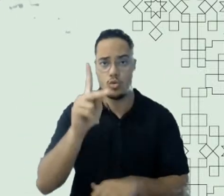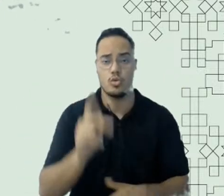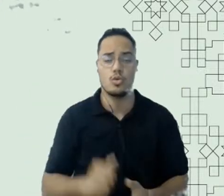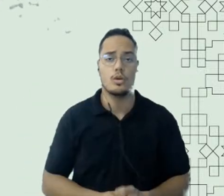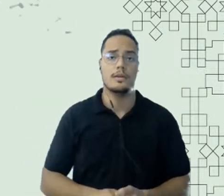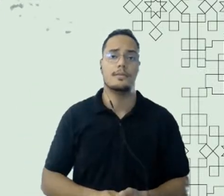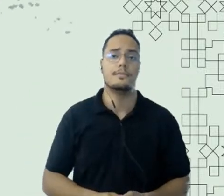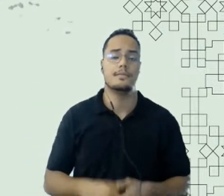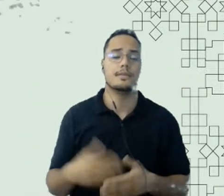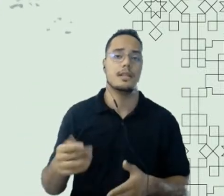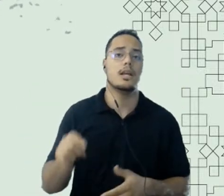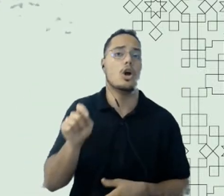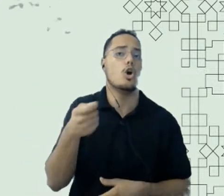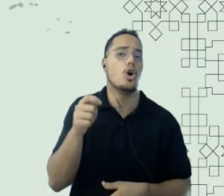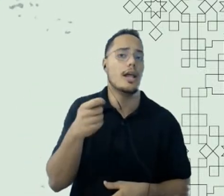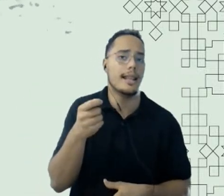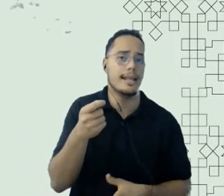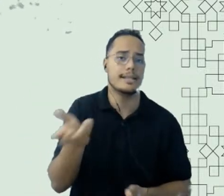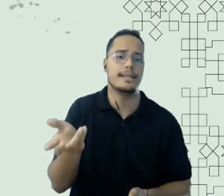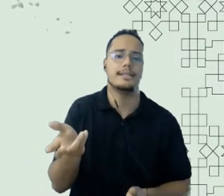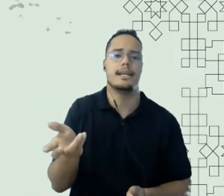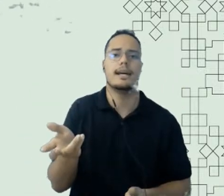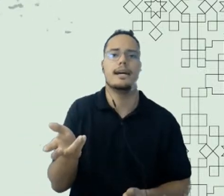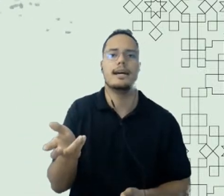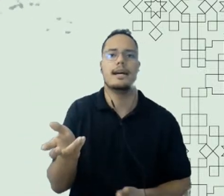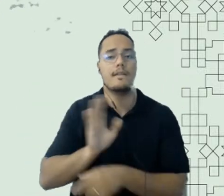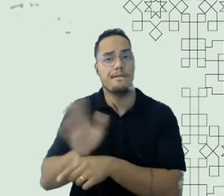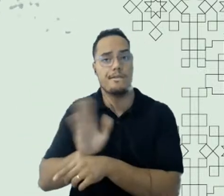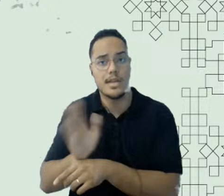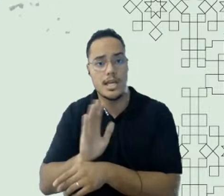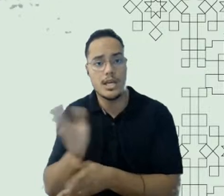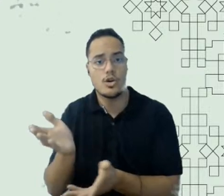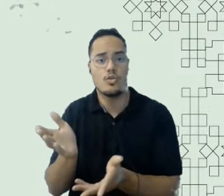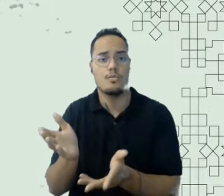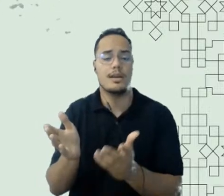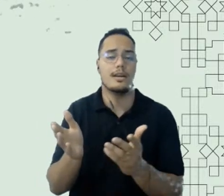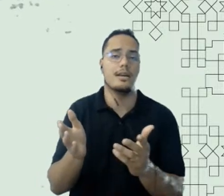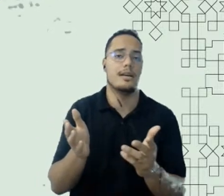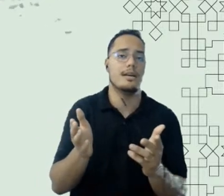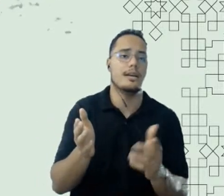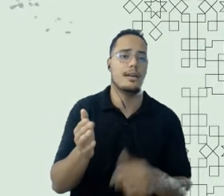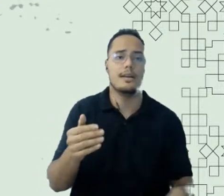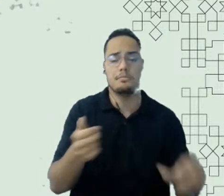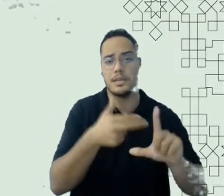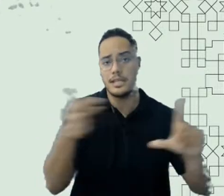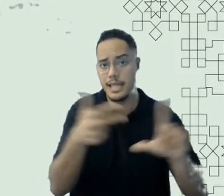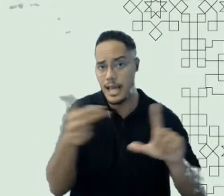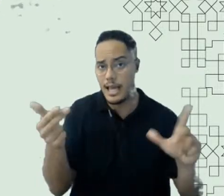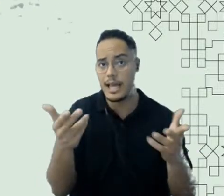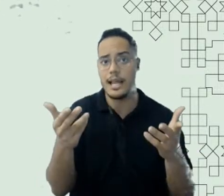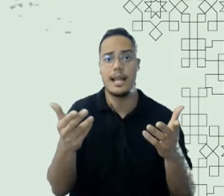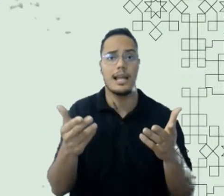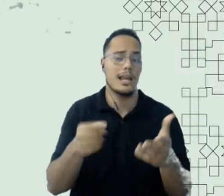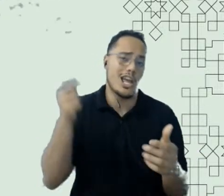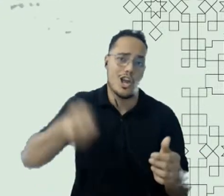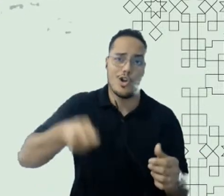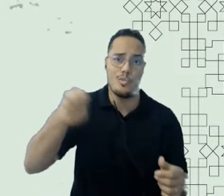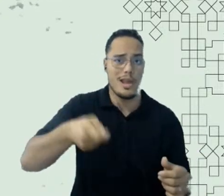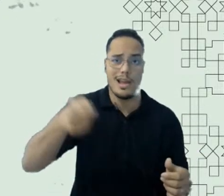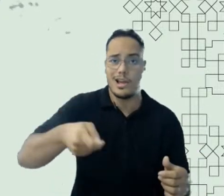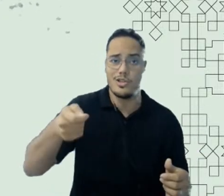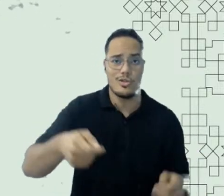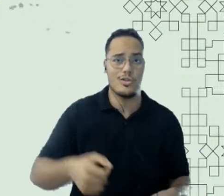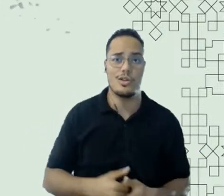of movies, of series, and you put them in your catalog. So you know exactly what you want to appear. The same is true